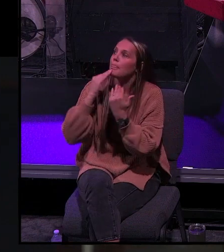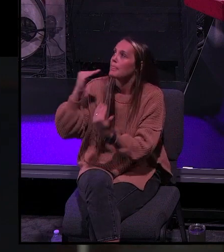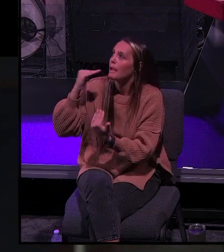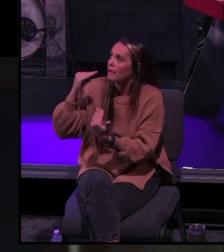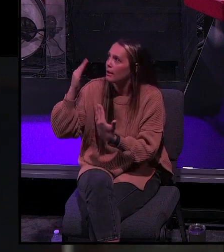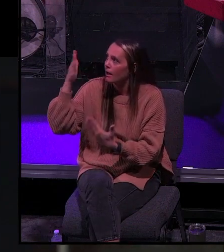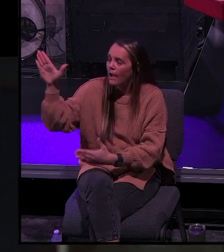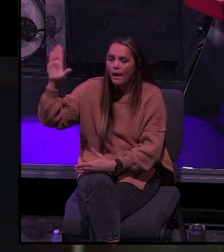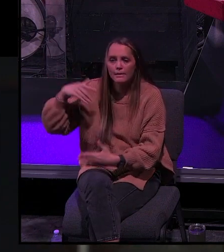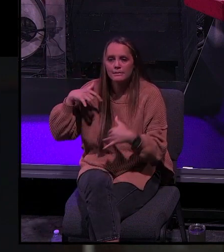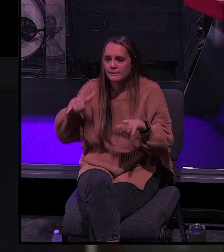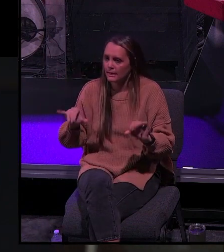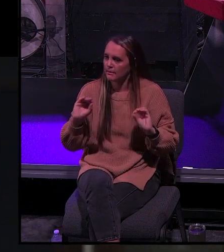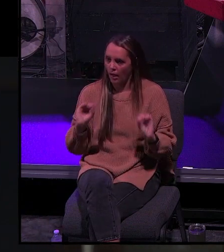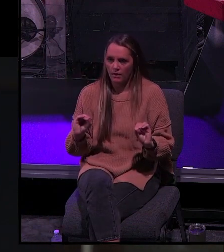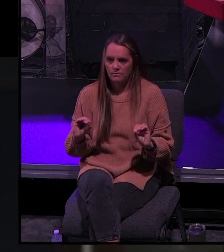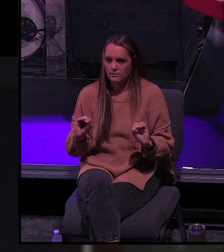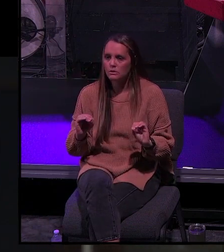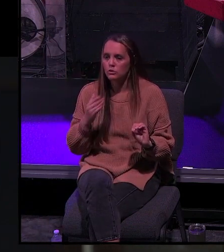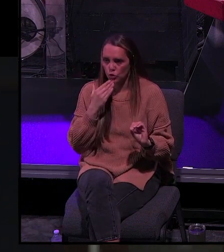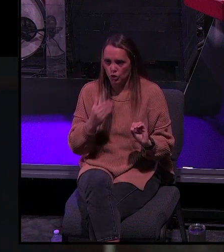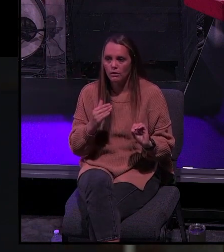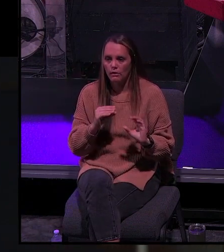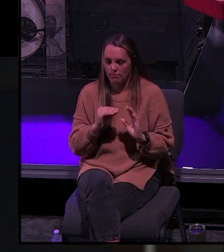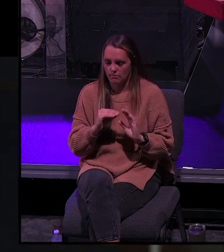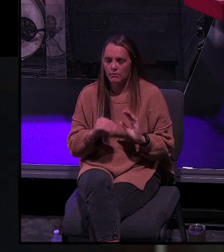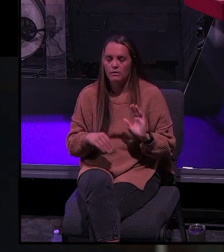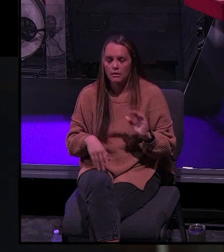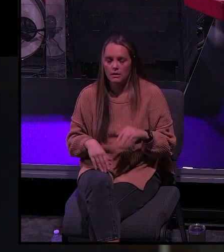that. But yeah.